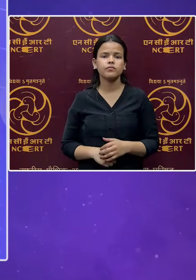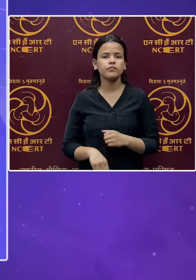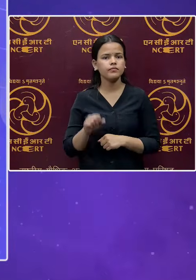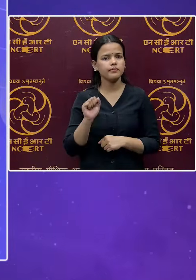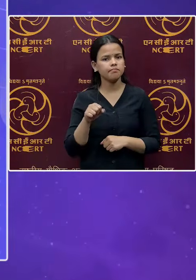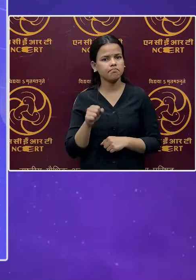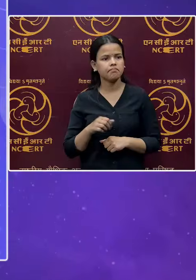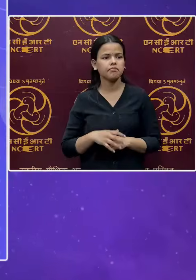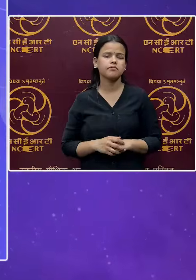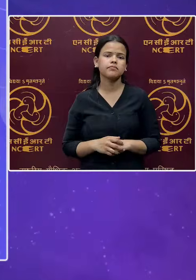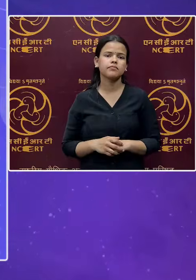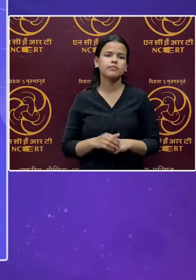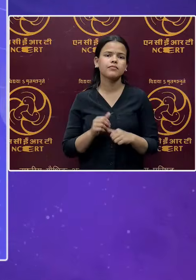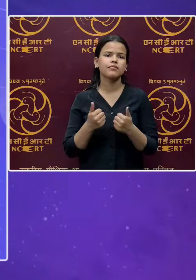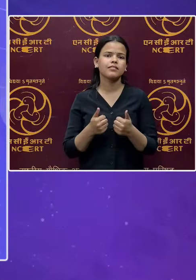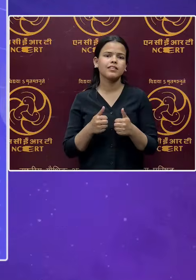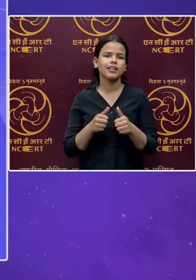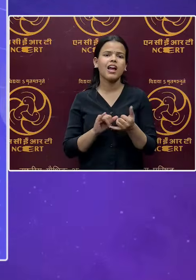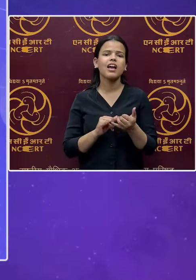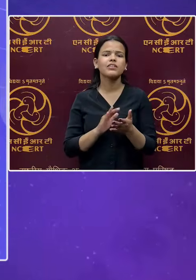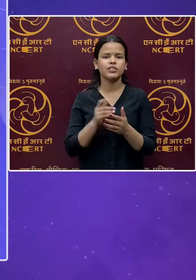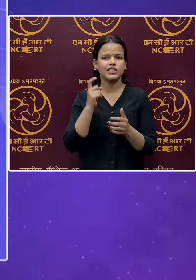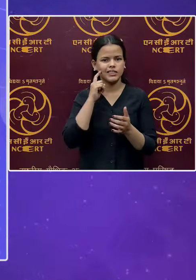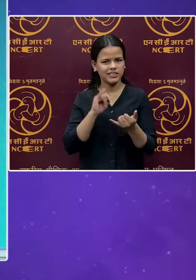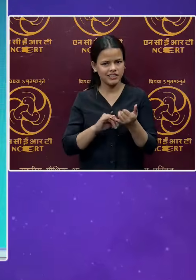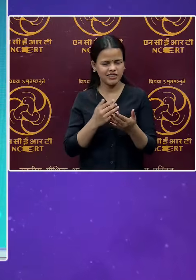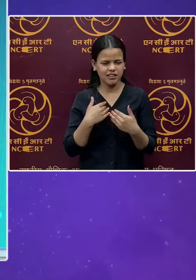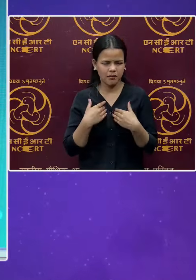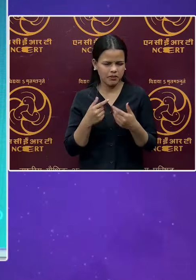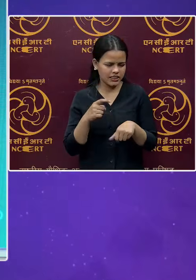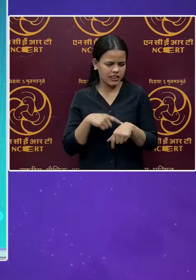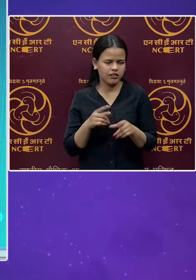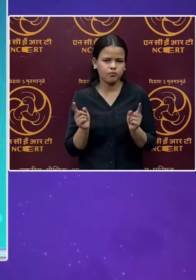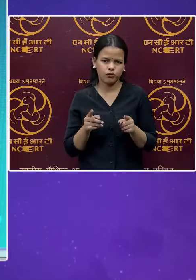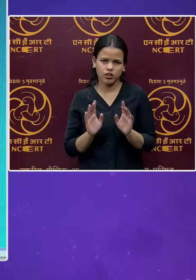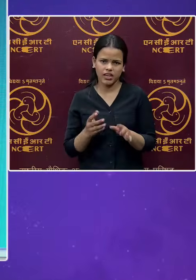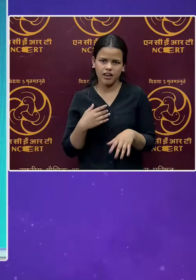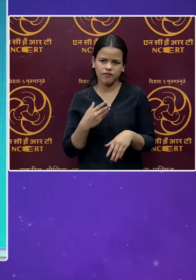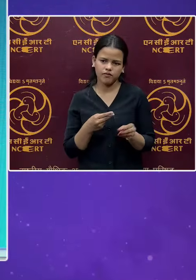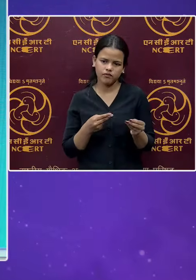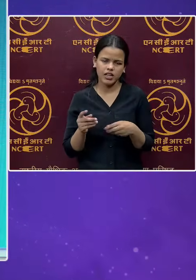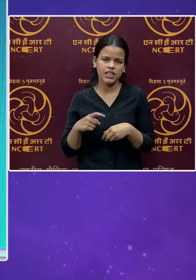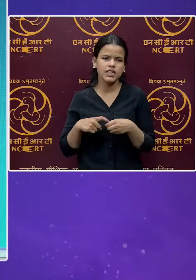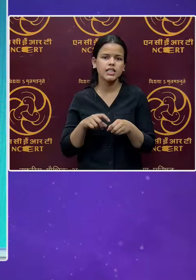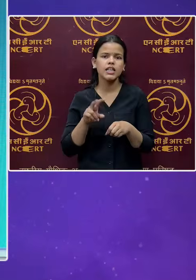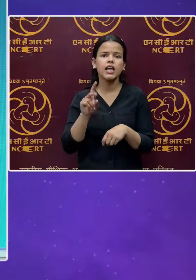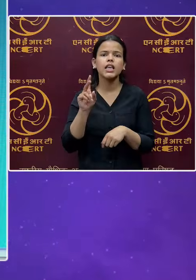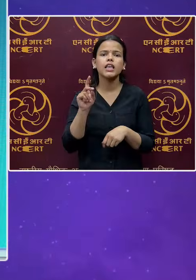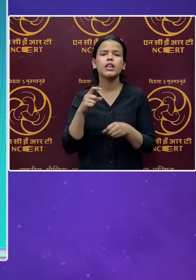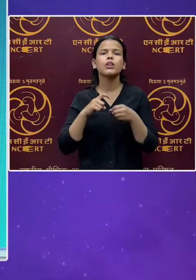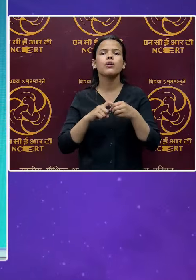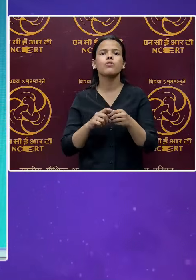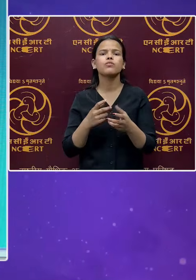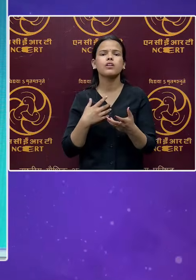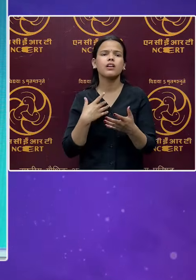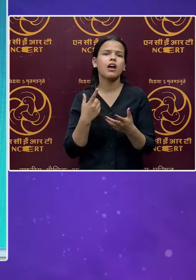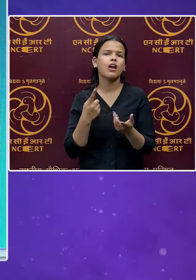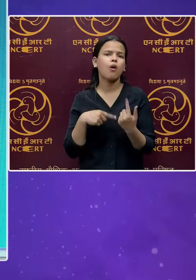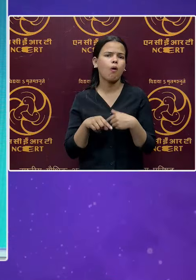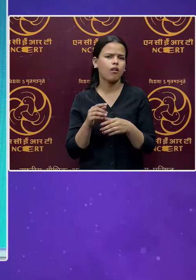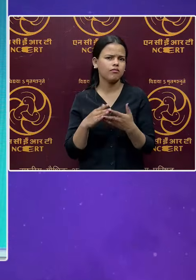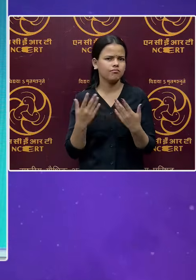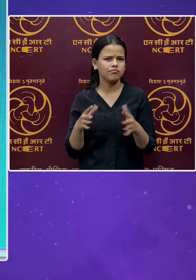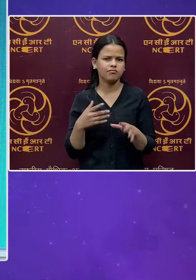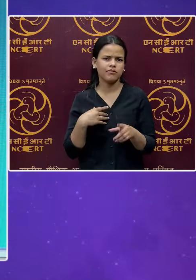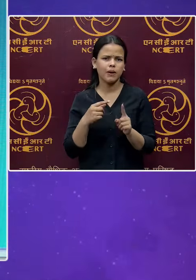Absolutely. Dr. Ashish, because I do not have much time left, so won't be able to go for the second question, but I think you have already covered that question